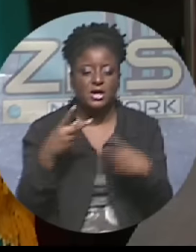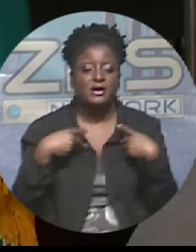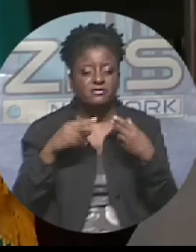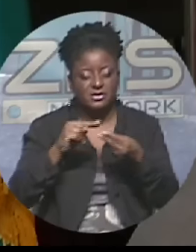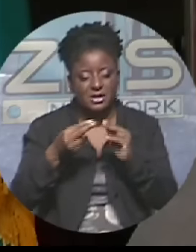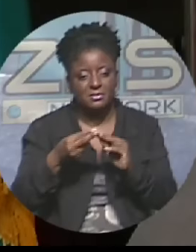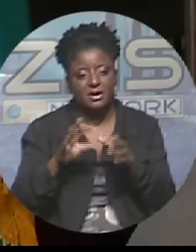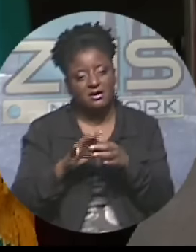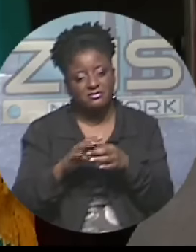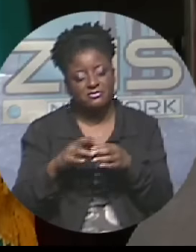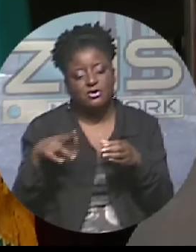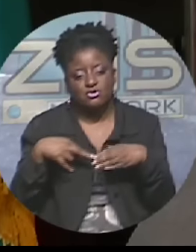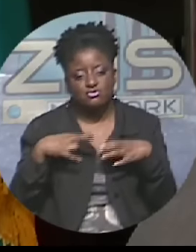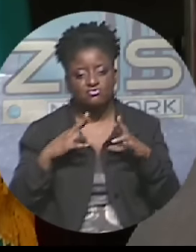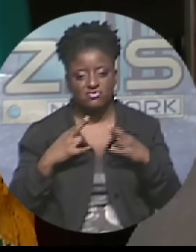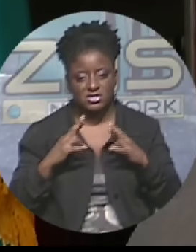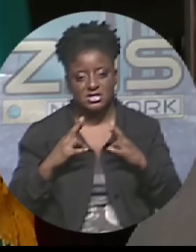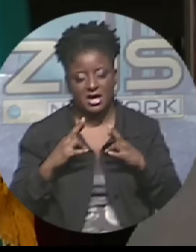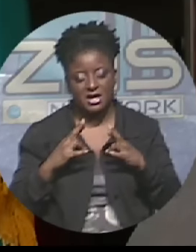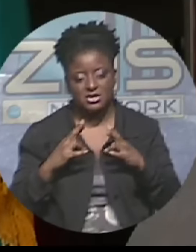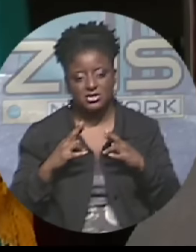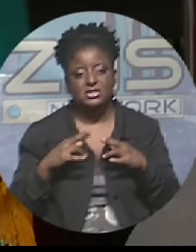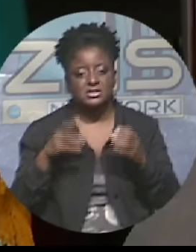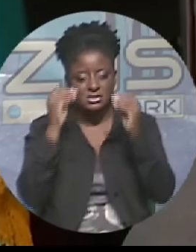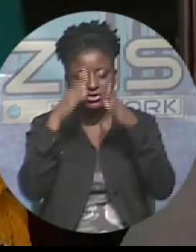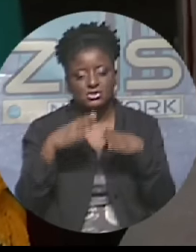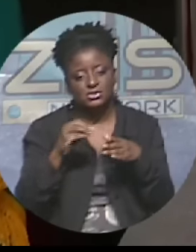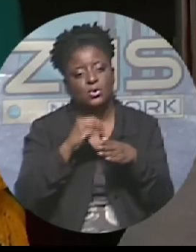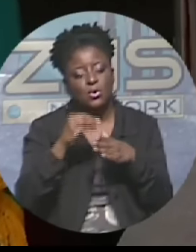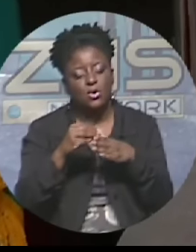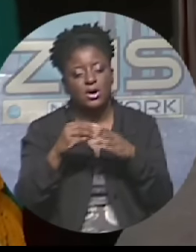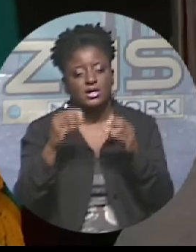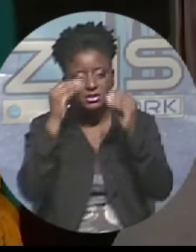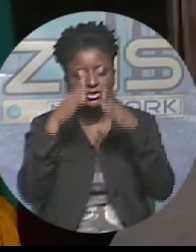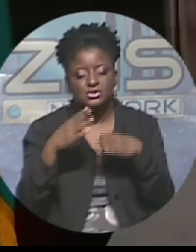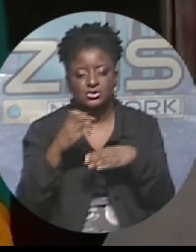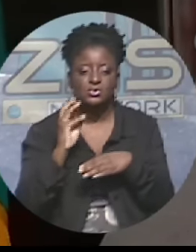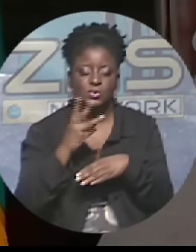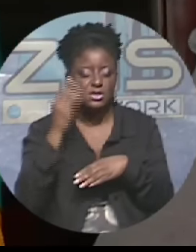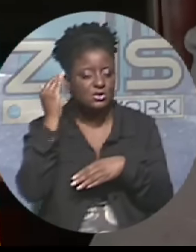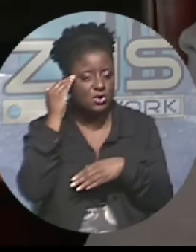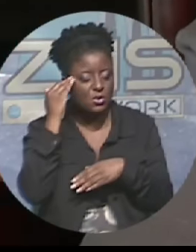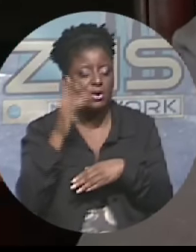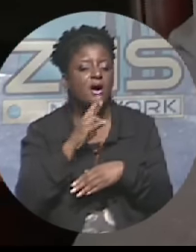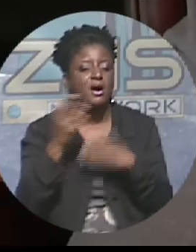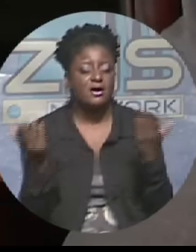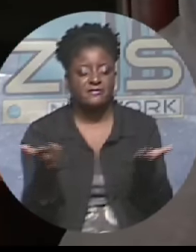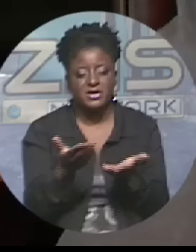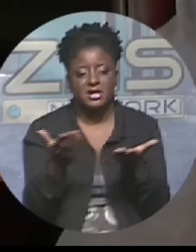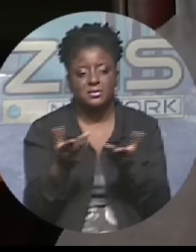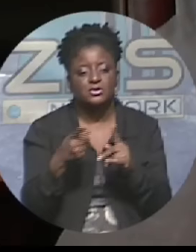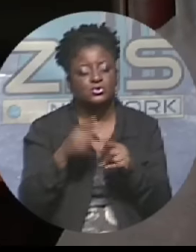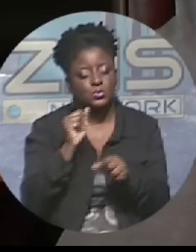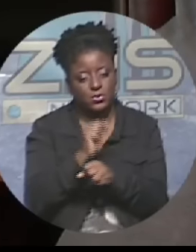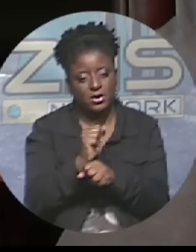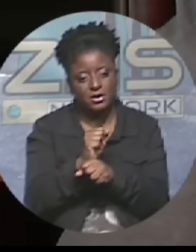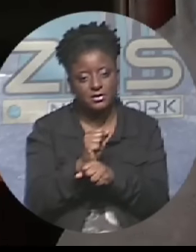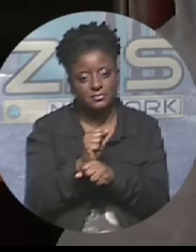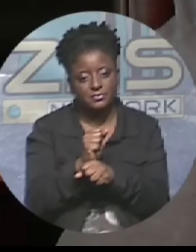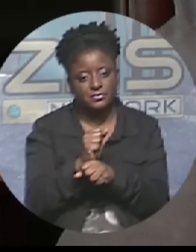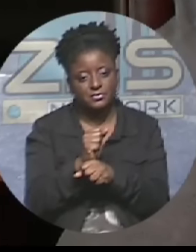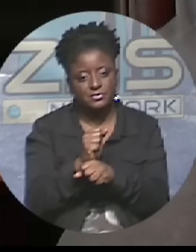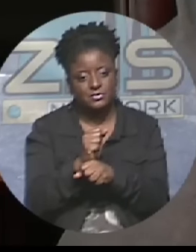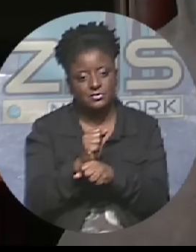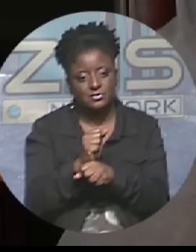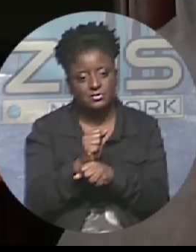either retired teachers or teachers who we know are available to work for